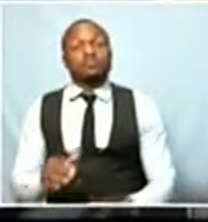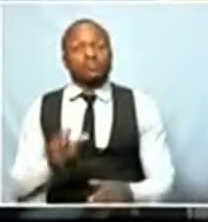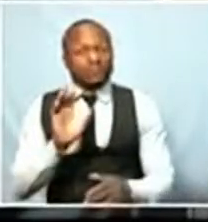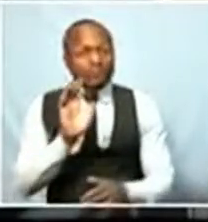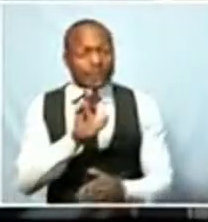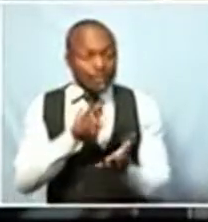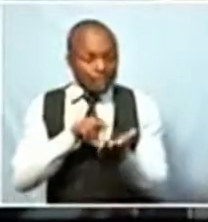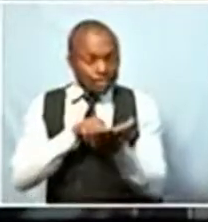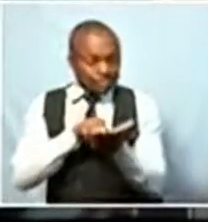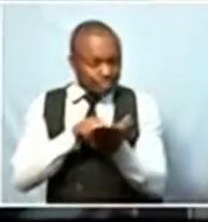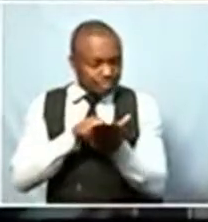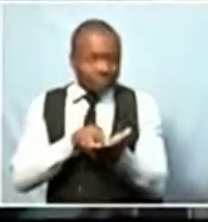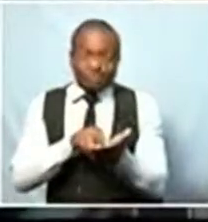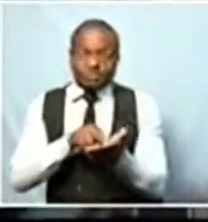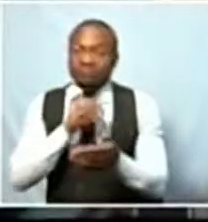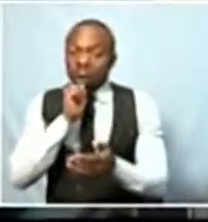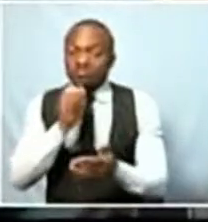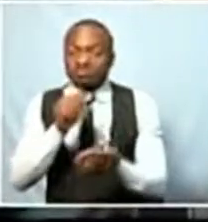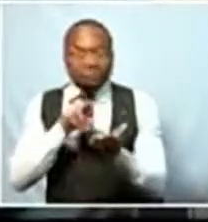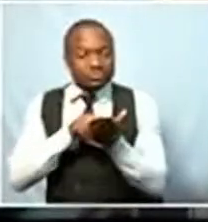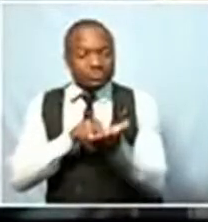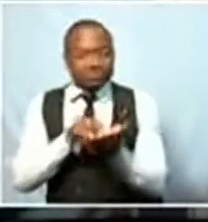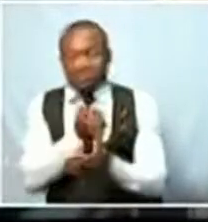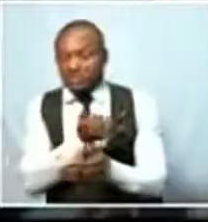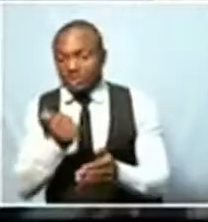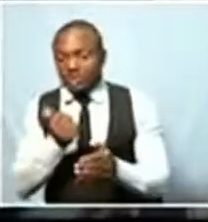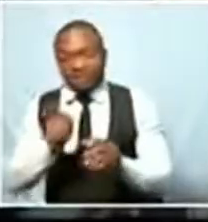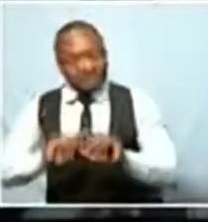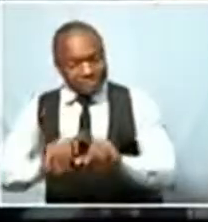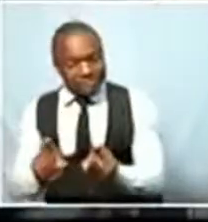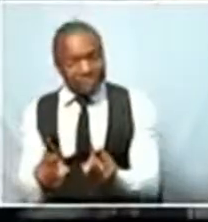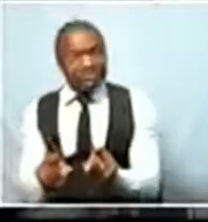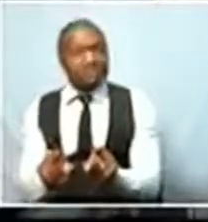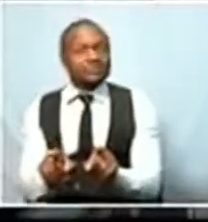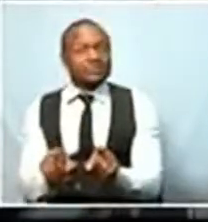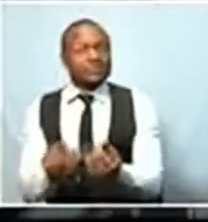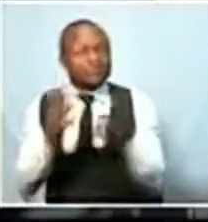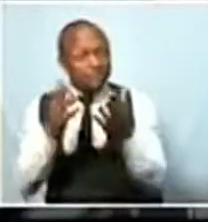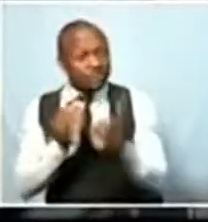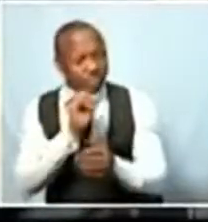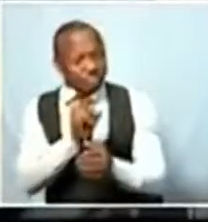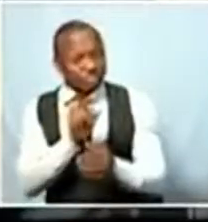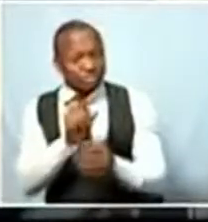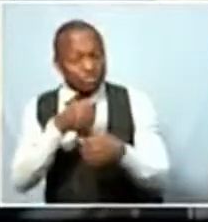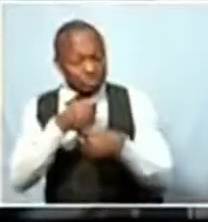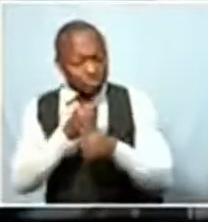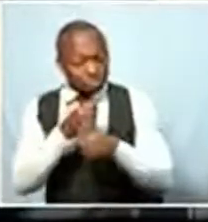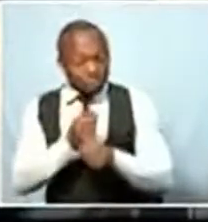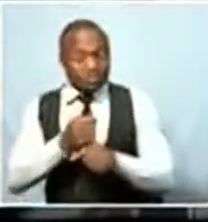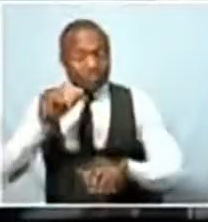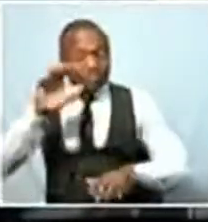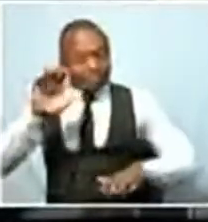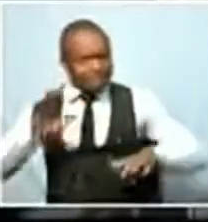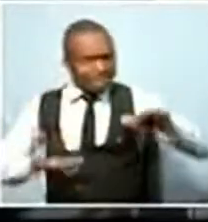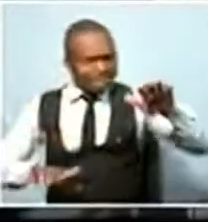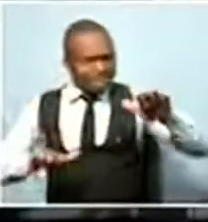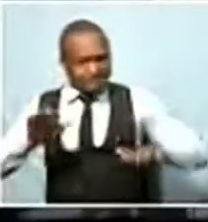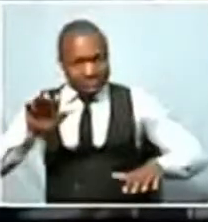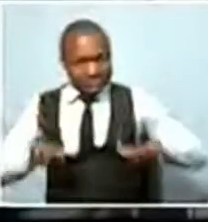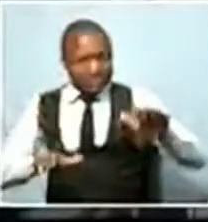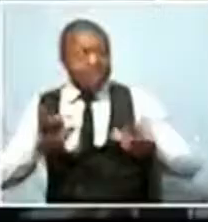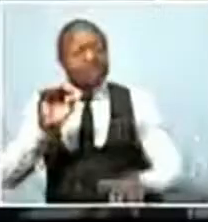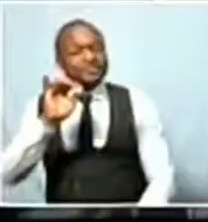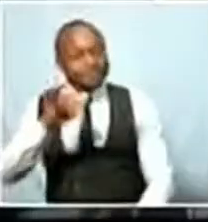to say that it doesn't recommend any variation, I would like you to strike a balance. Yes,